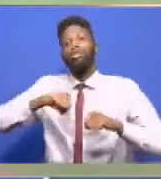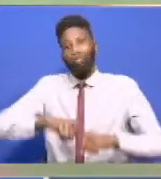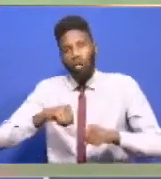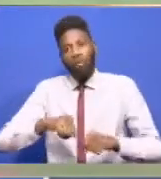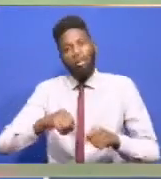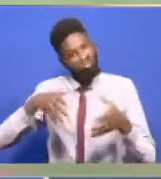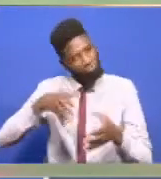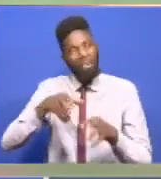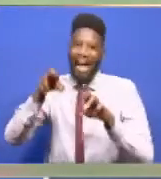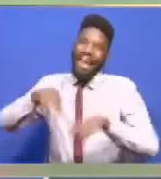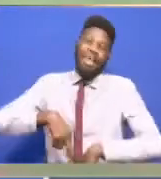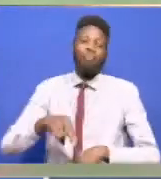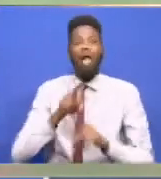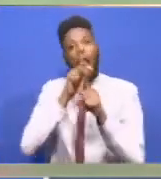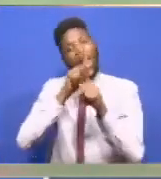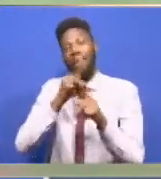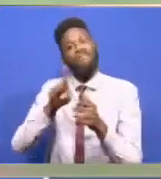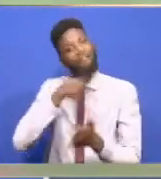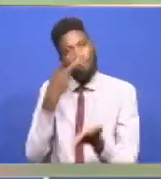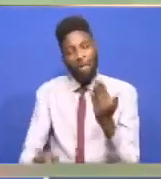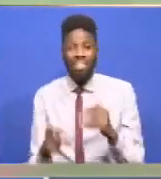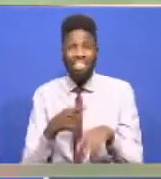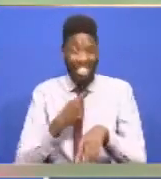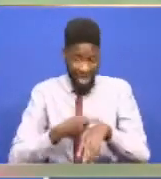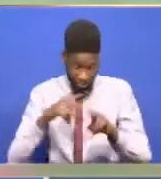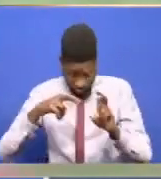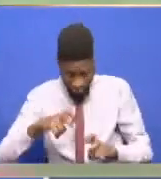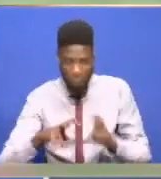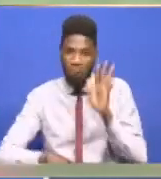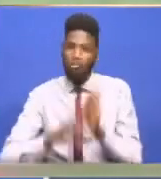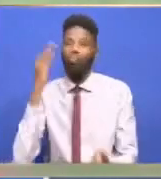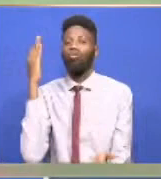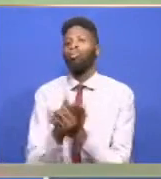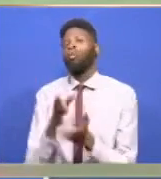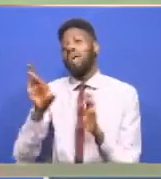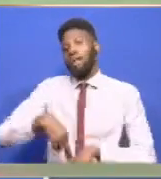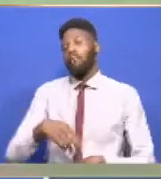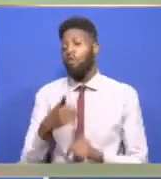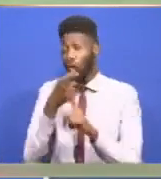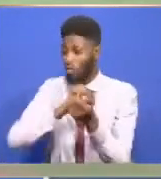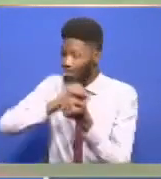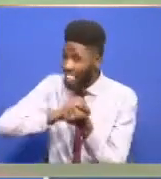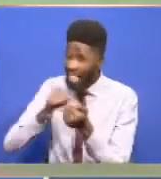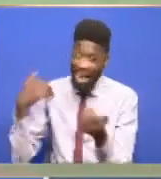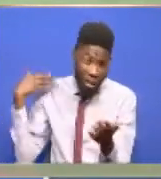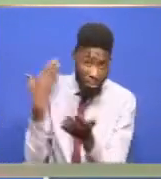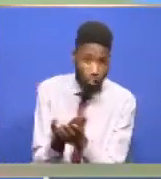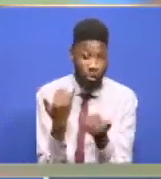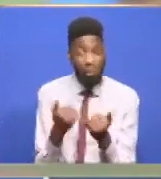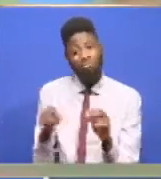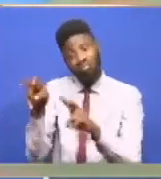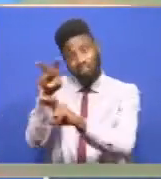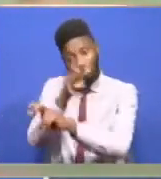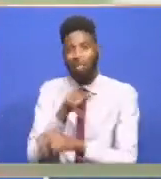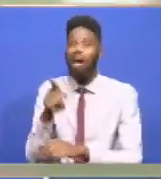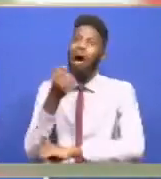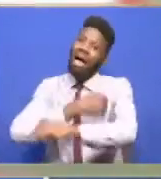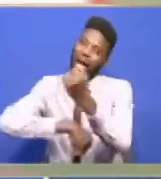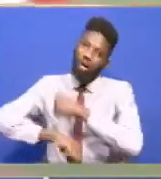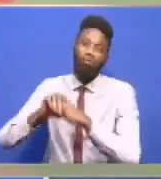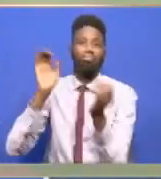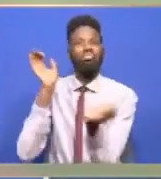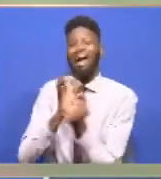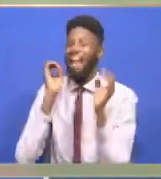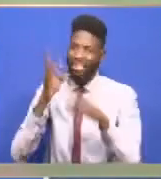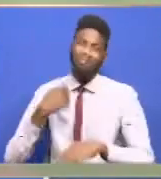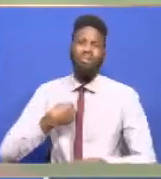Sasa kumuangalia alikuwa amemrape. Kutoka Friday mpaka saa hii bado hajashukuliwa watu wananifanya mambo